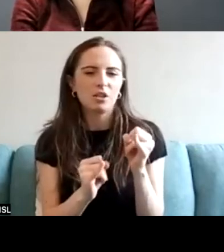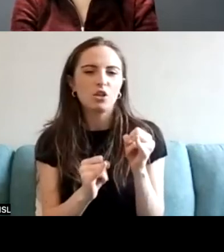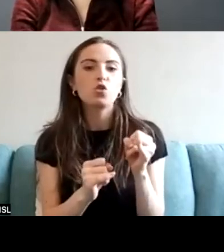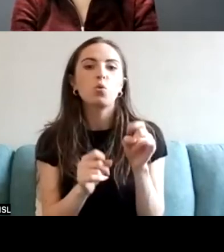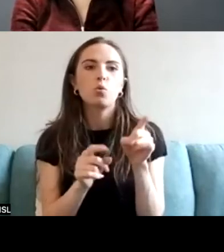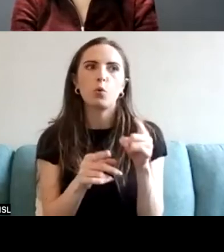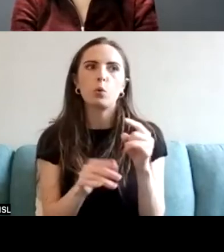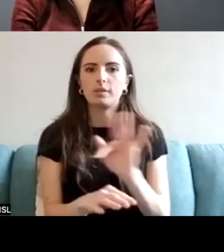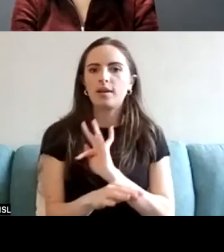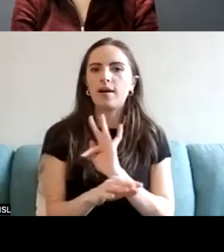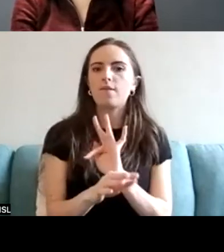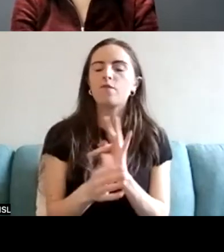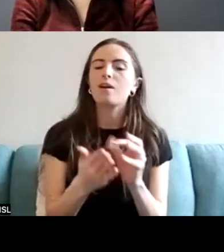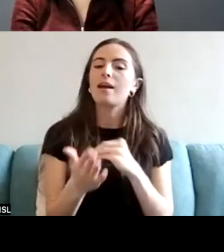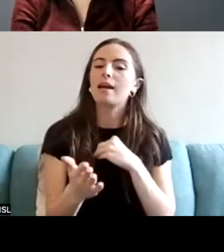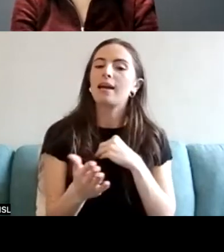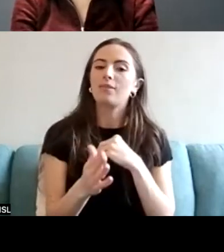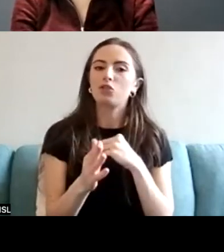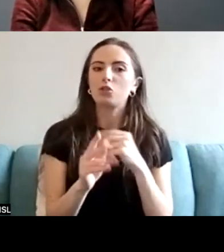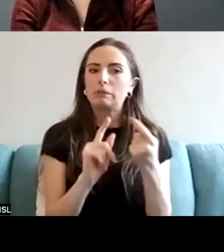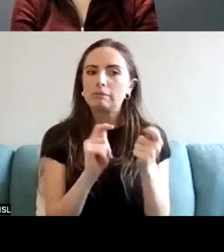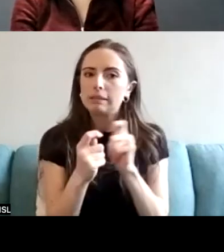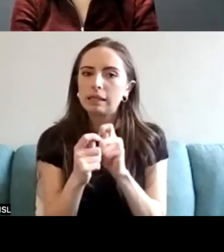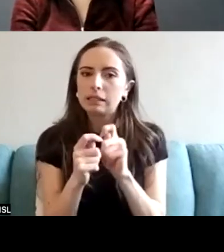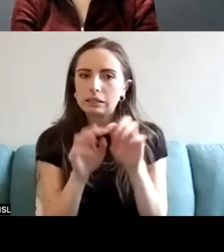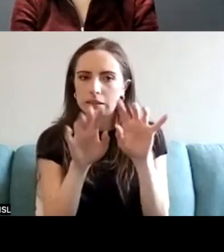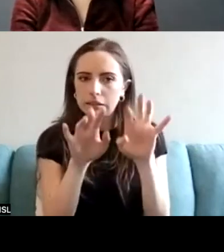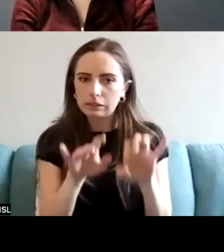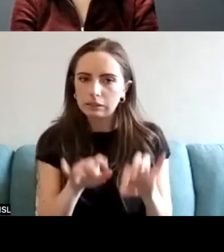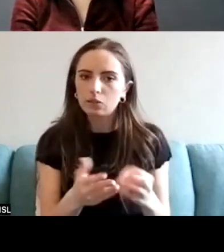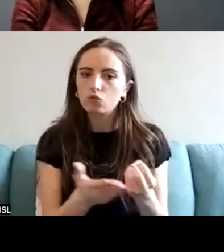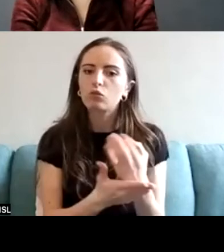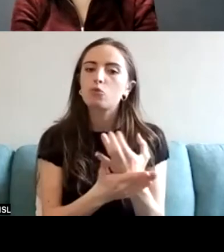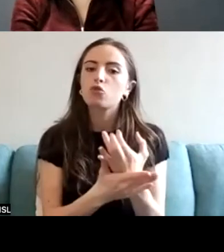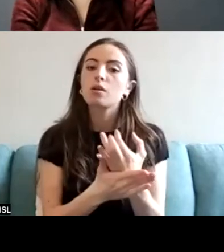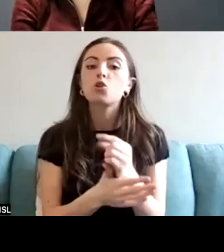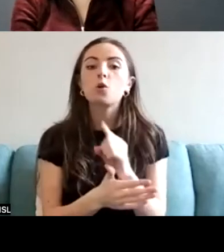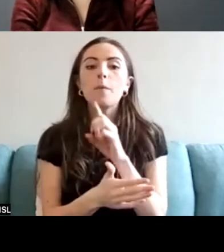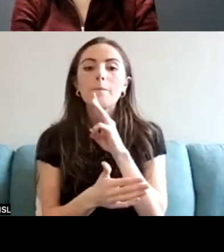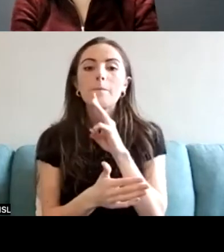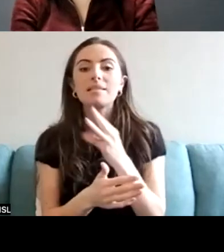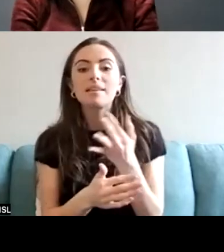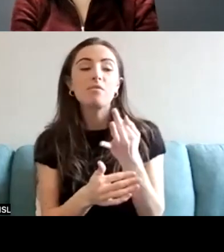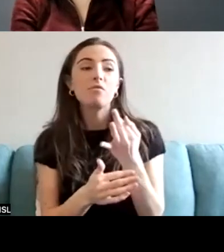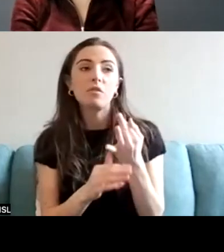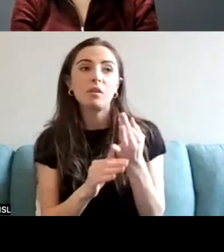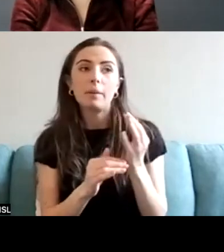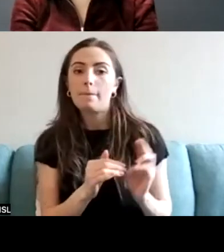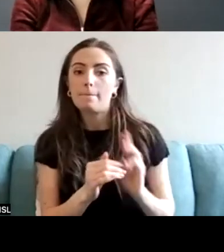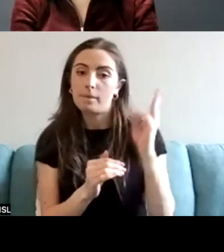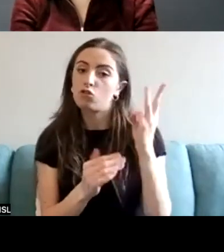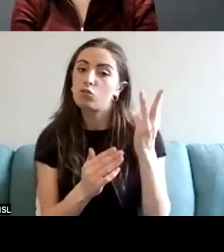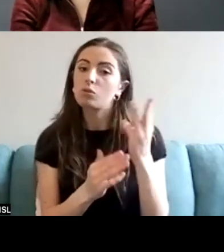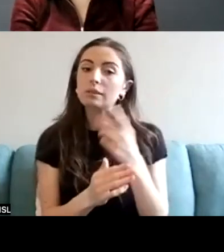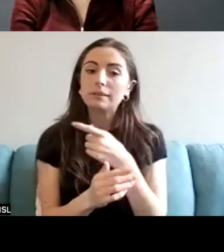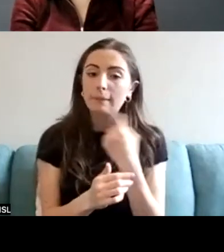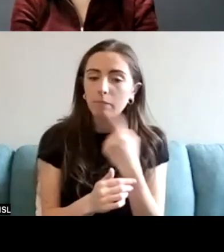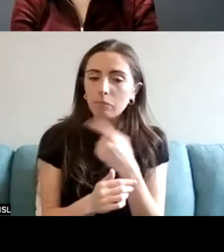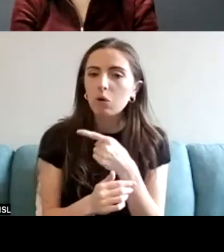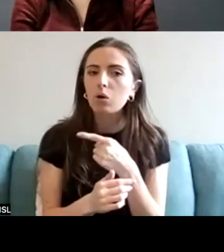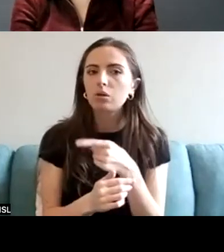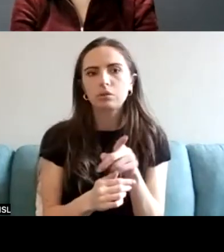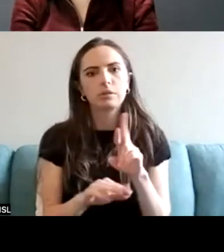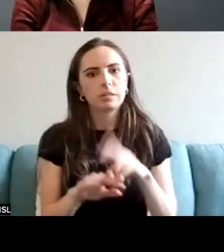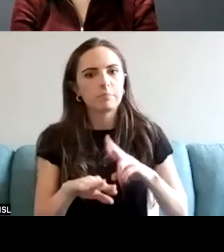describing things yourself. And that's where keeping images simpler is going to be your friend. The other thing is if you're posting something